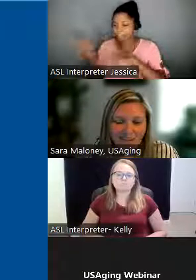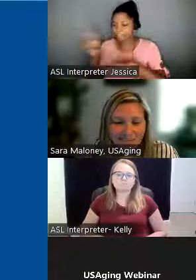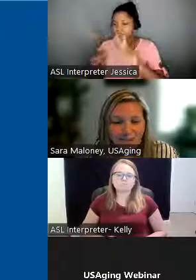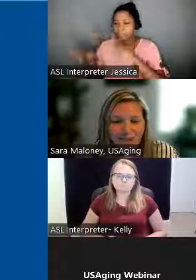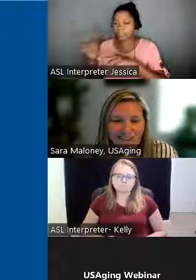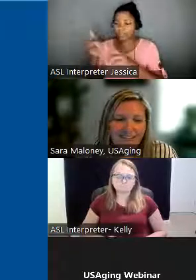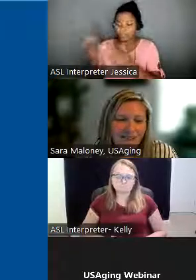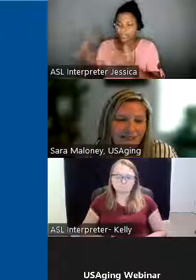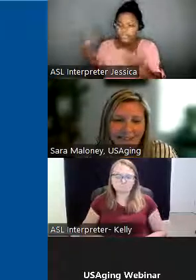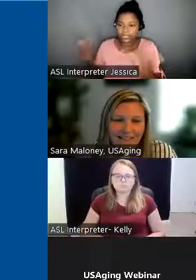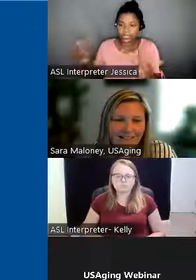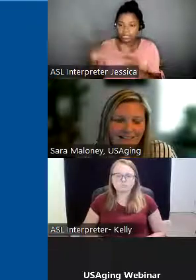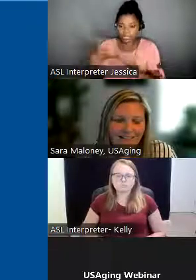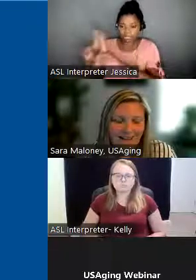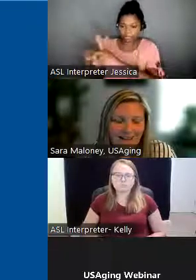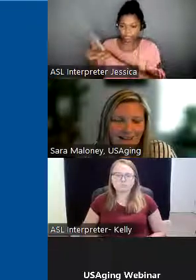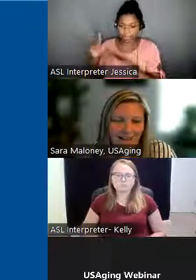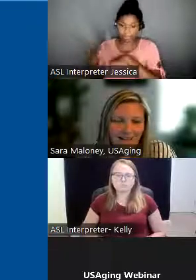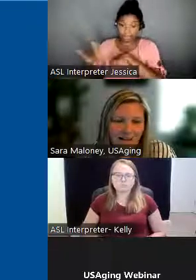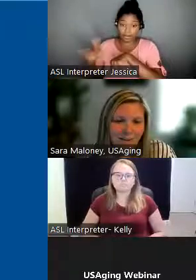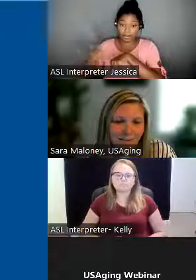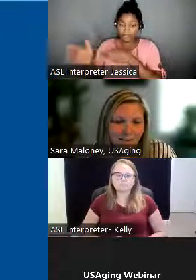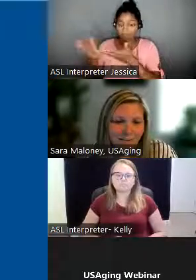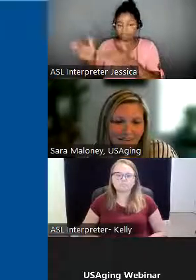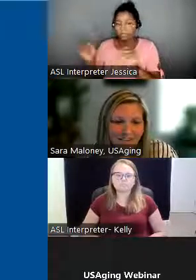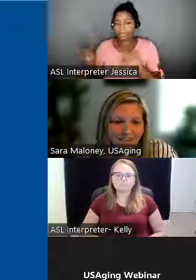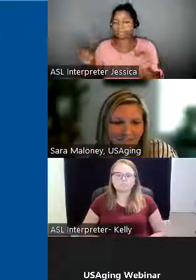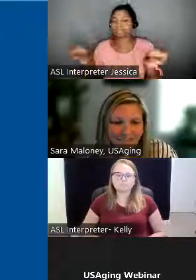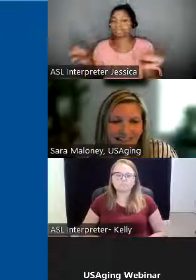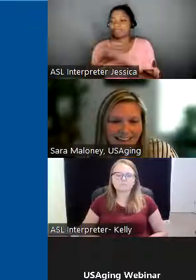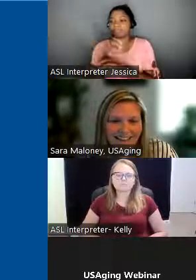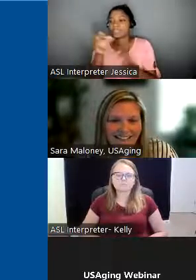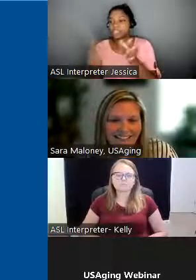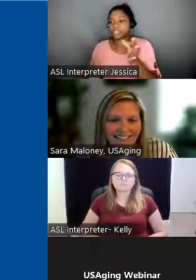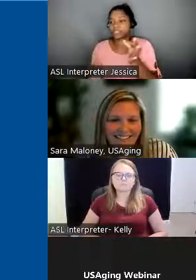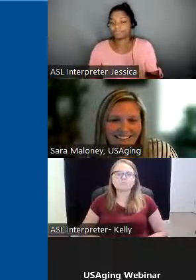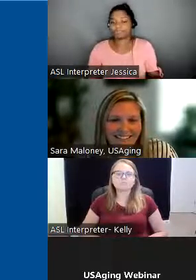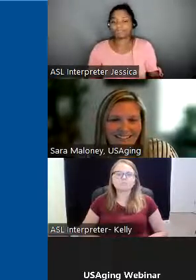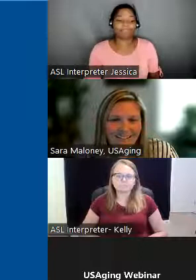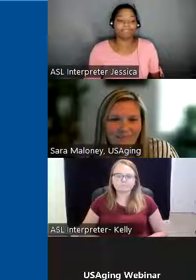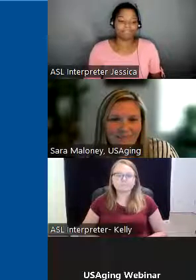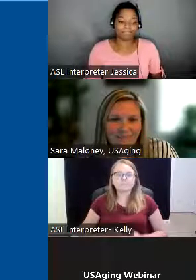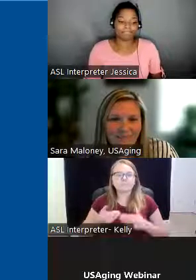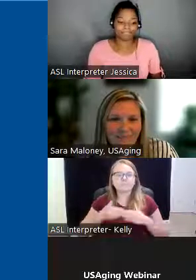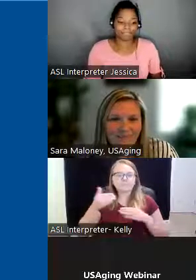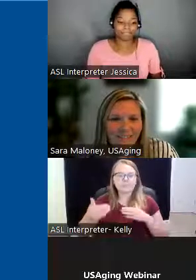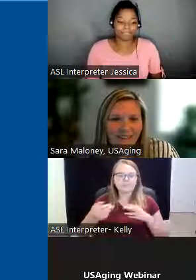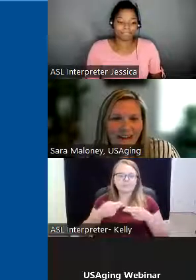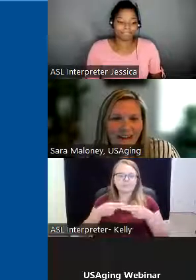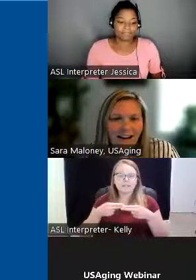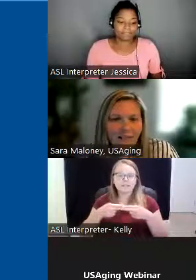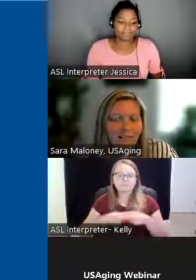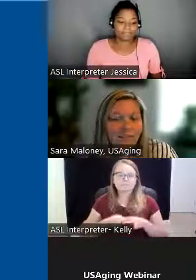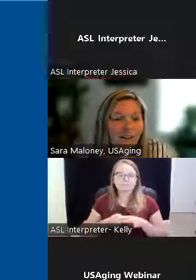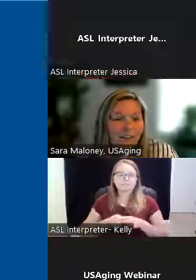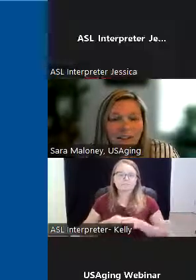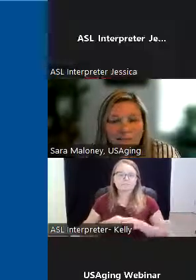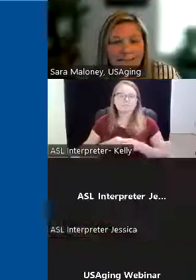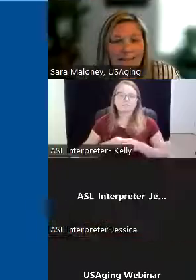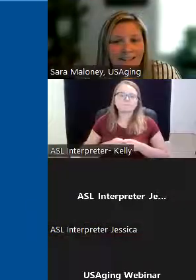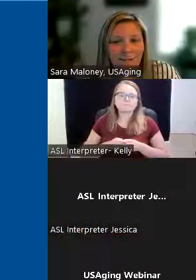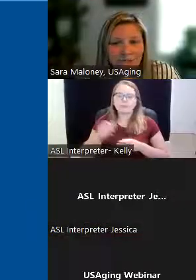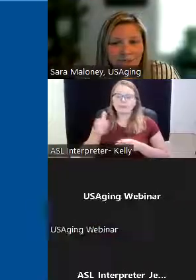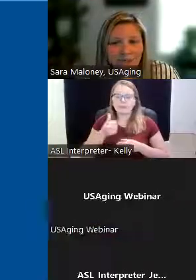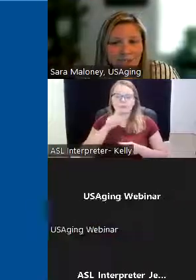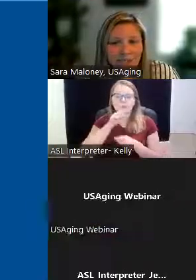the resources and everything that's there on the hub. Next slide. Some other Commit